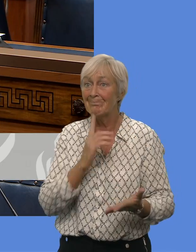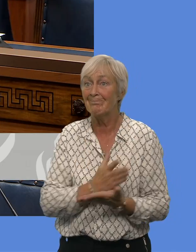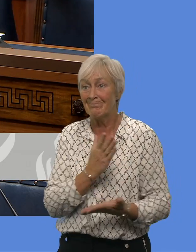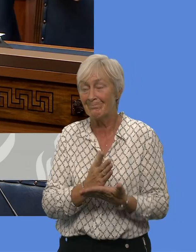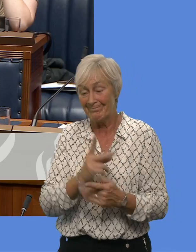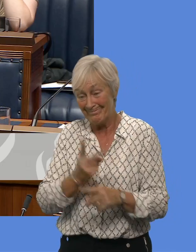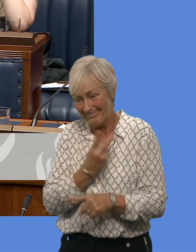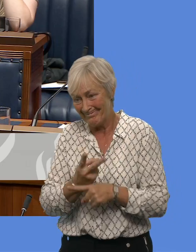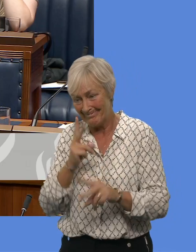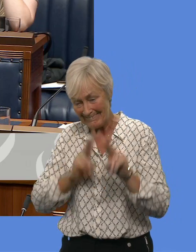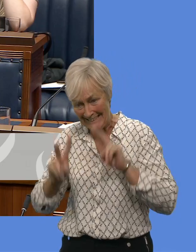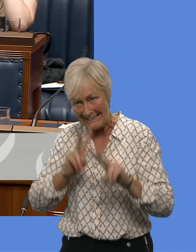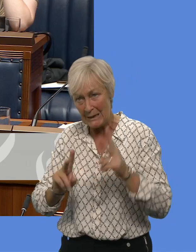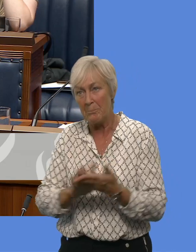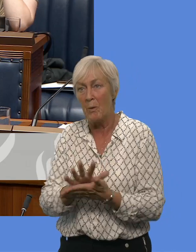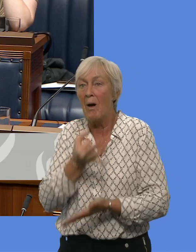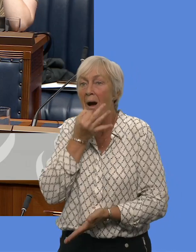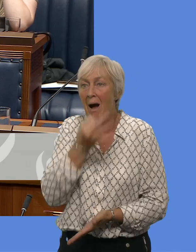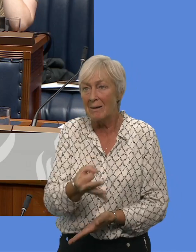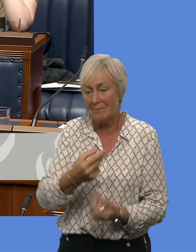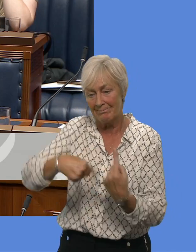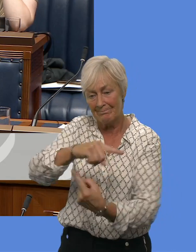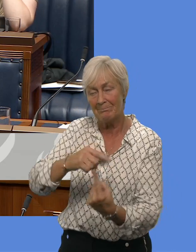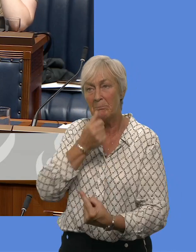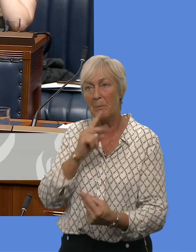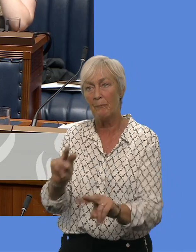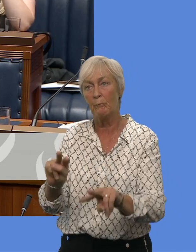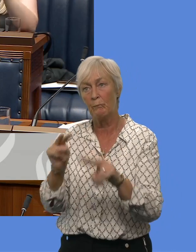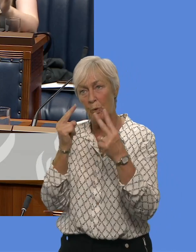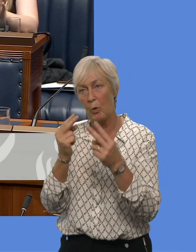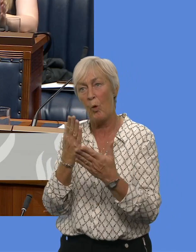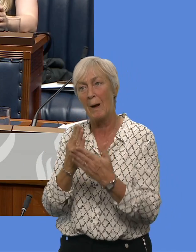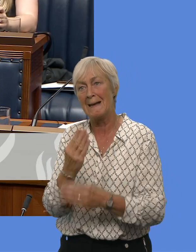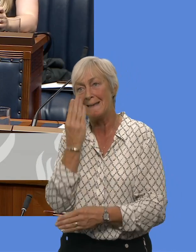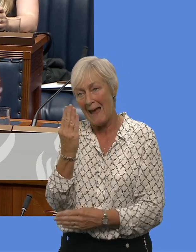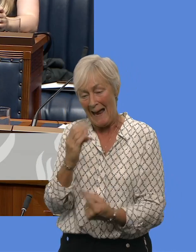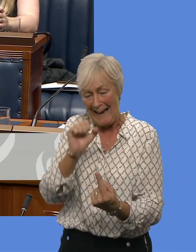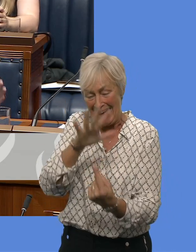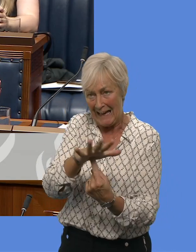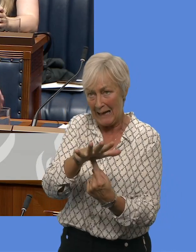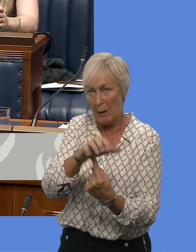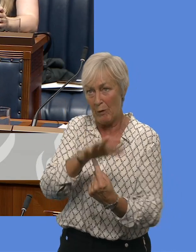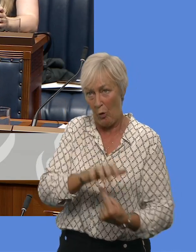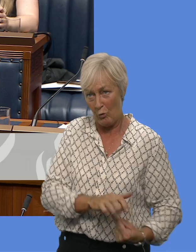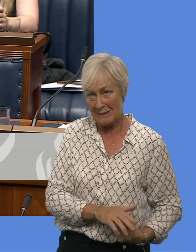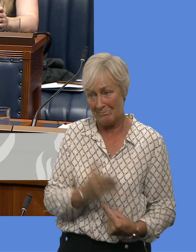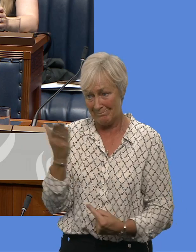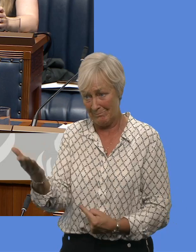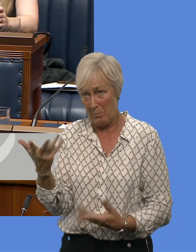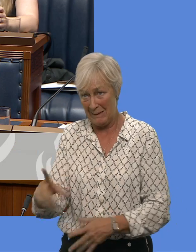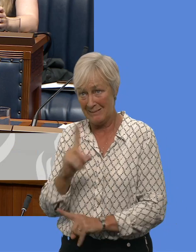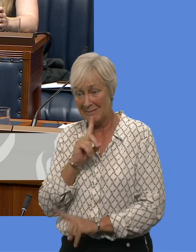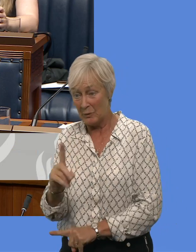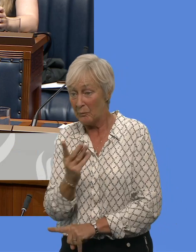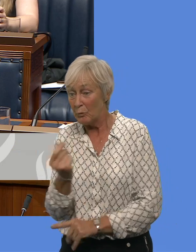indubitably so. And therefore, we are asking people's views on our 9 key priorities. The member himself said just a few